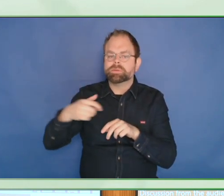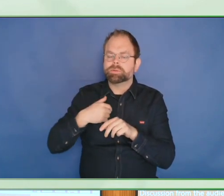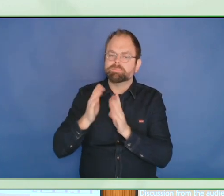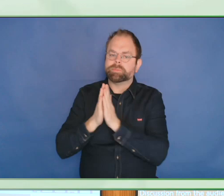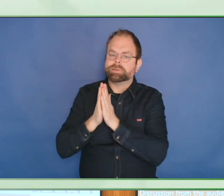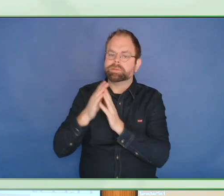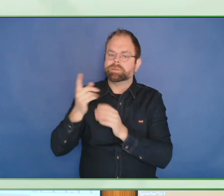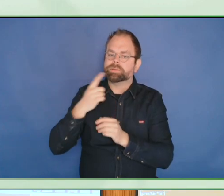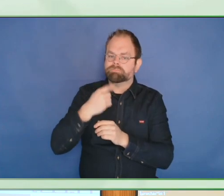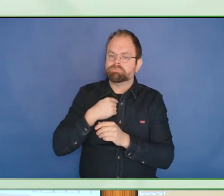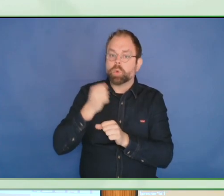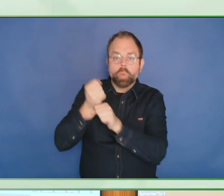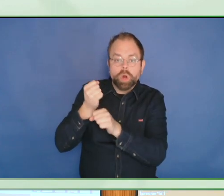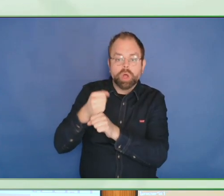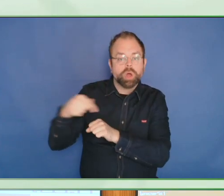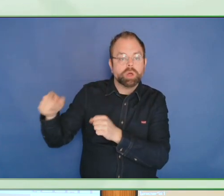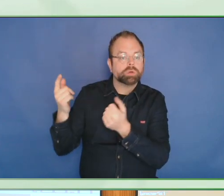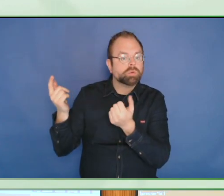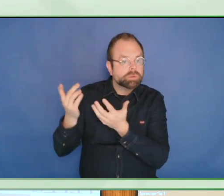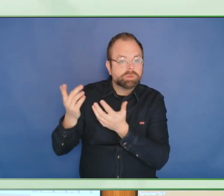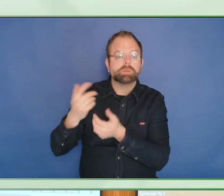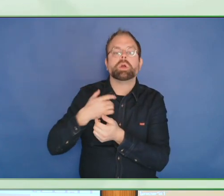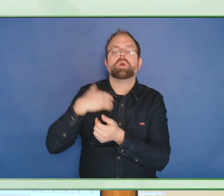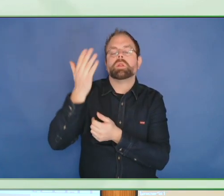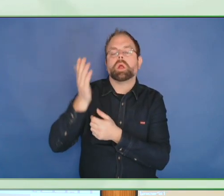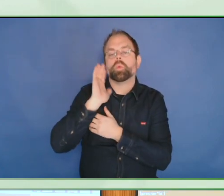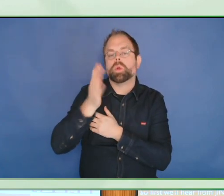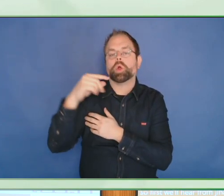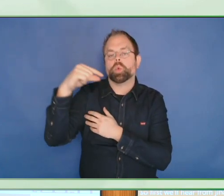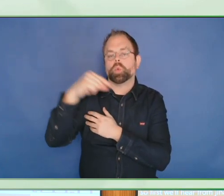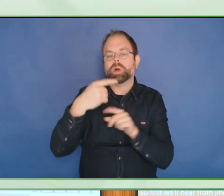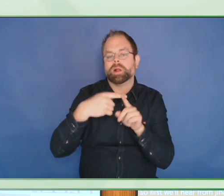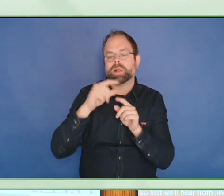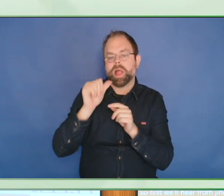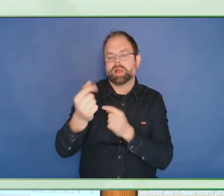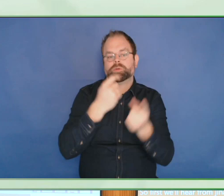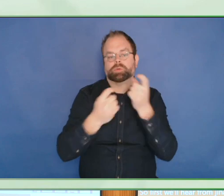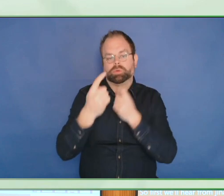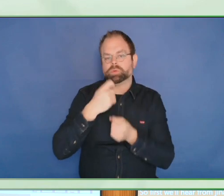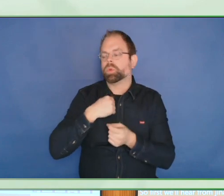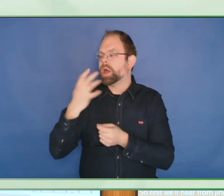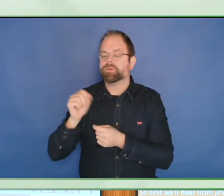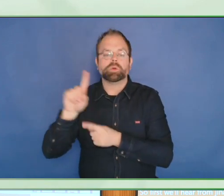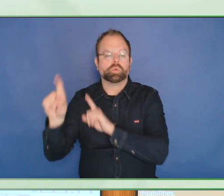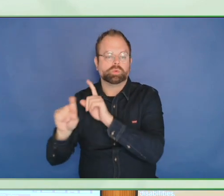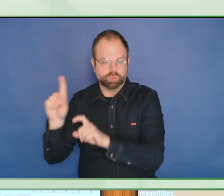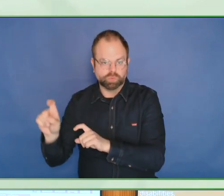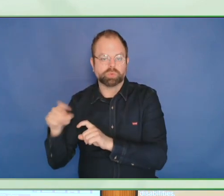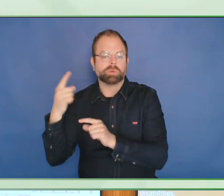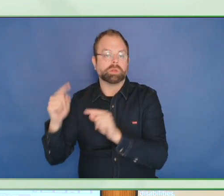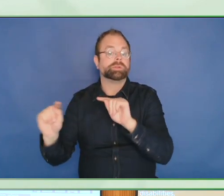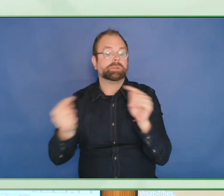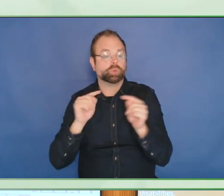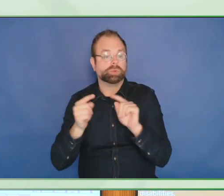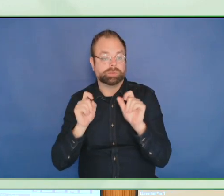Association, where she works to empower women with disabilities, and I'll hand it over to you now to tell us a little bit more about